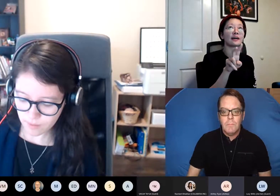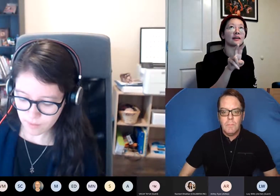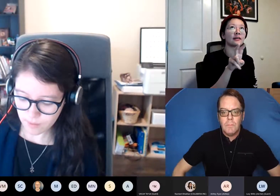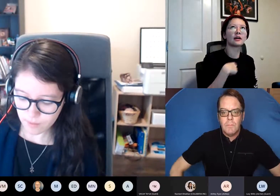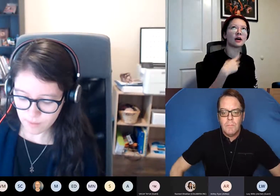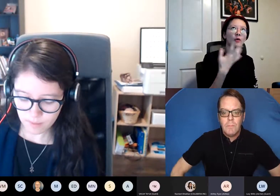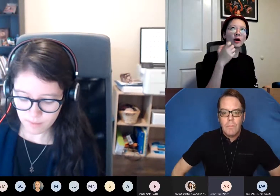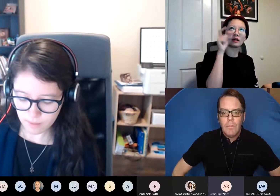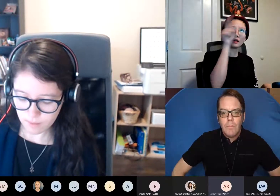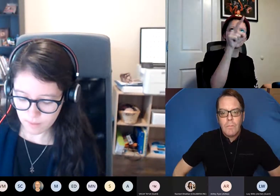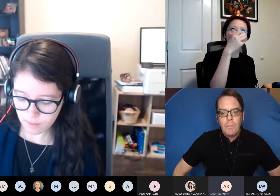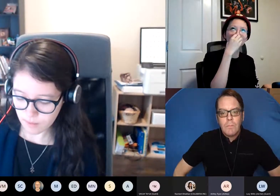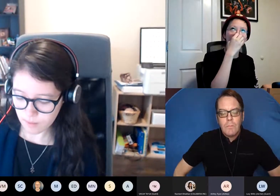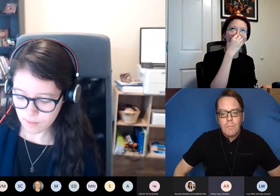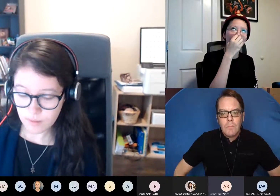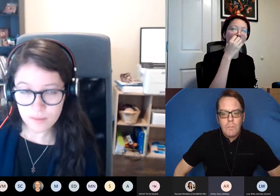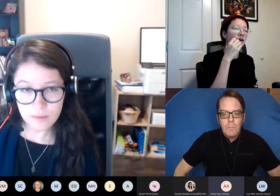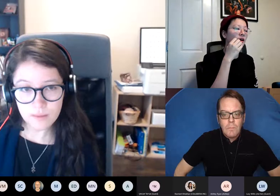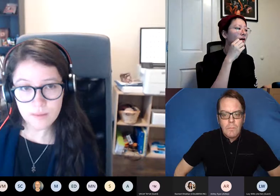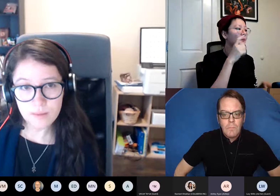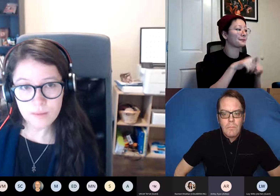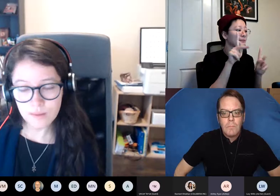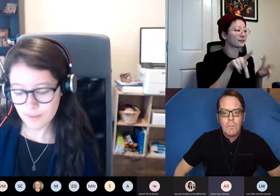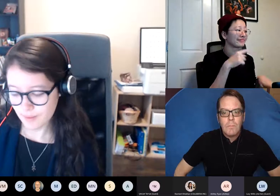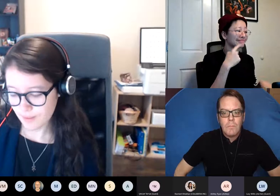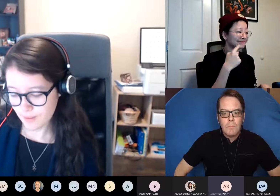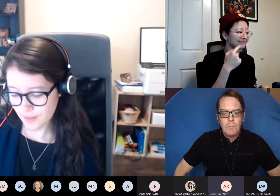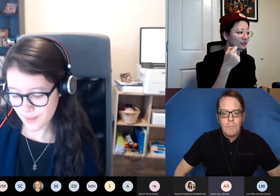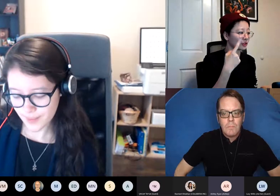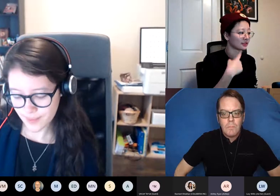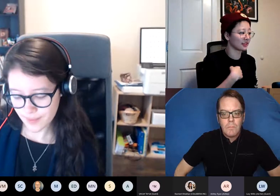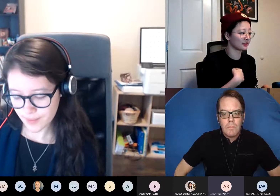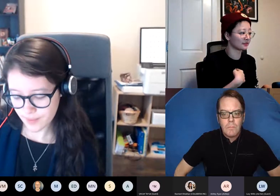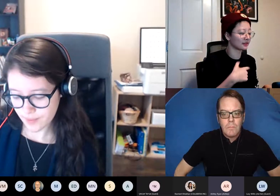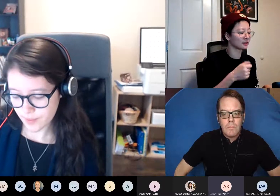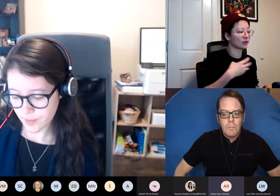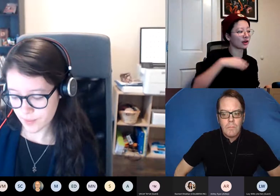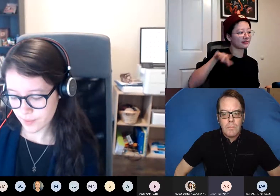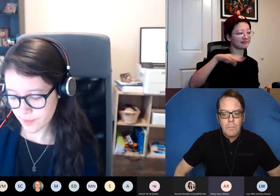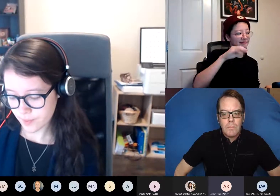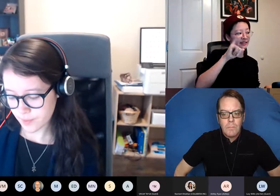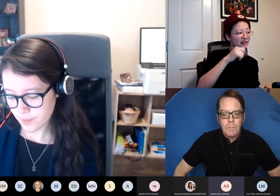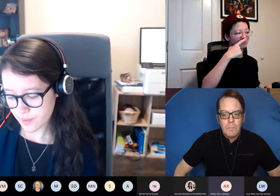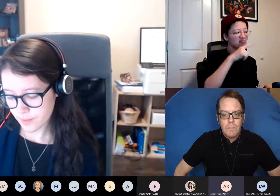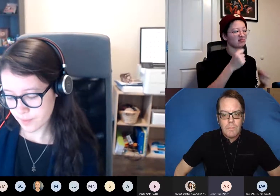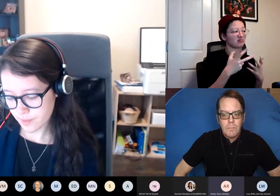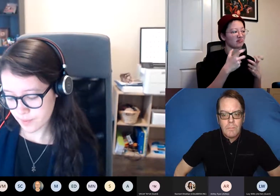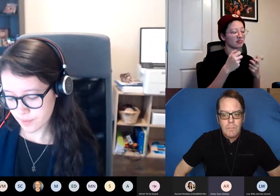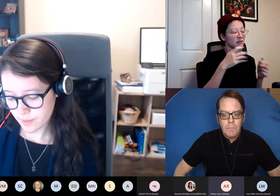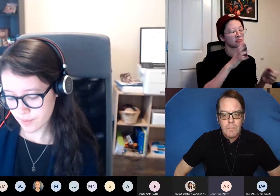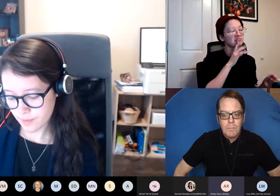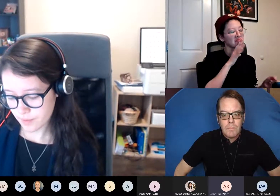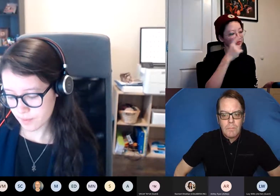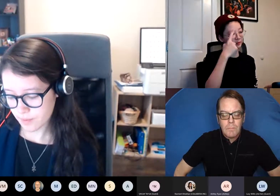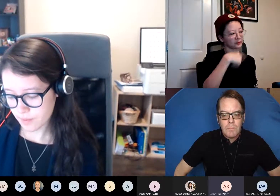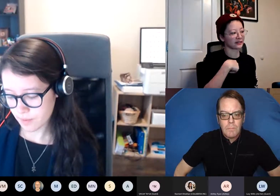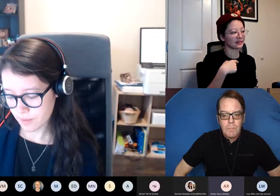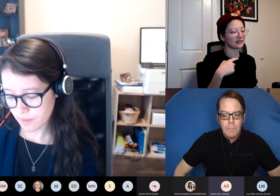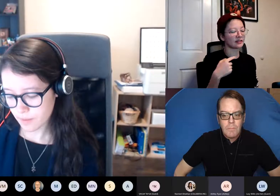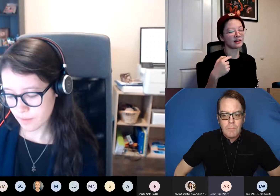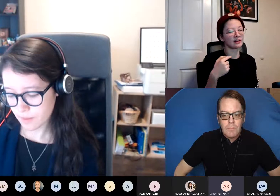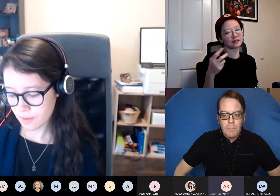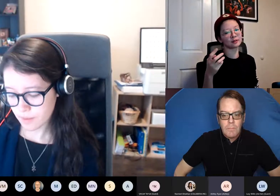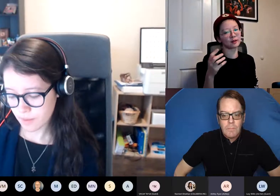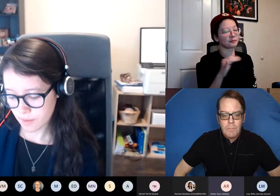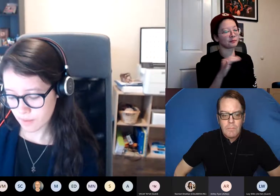place, and I had looked at the menu and what I wanted to order, but the person wasn't understanding what I was asking for.